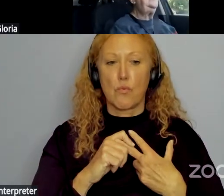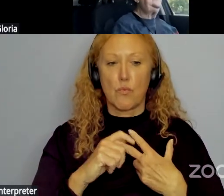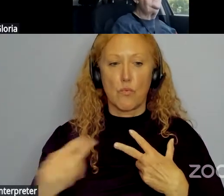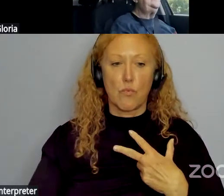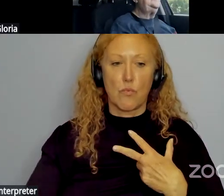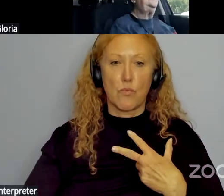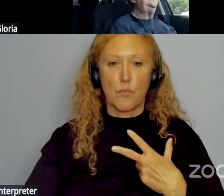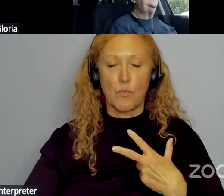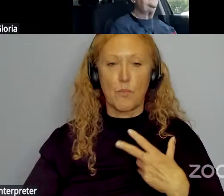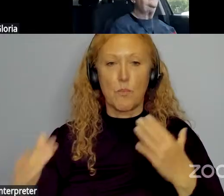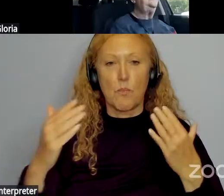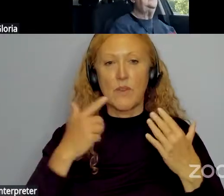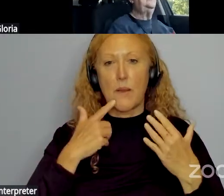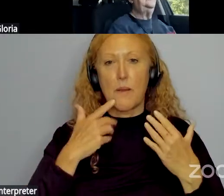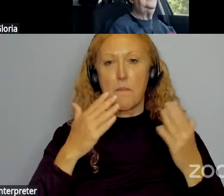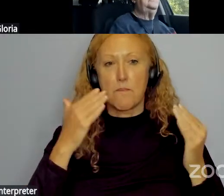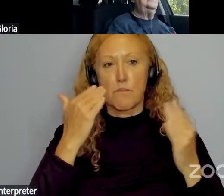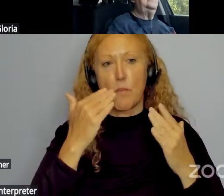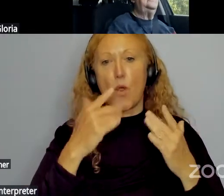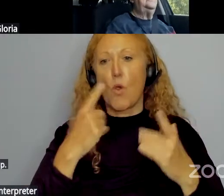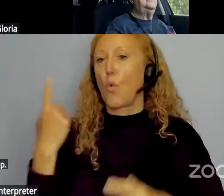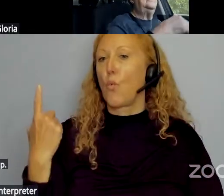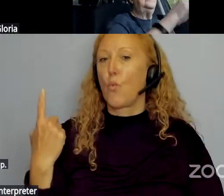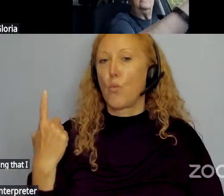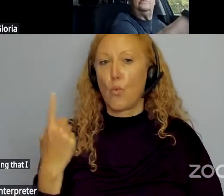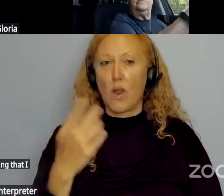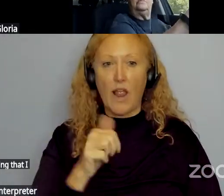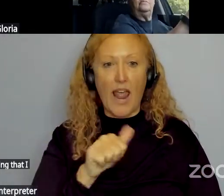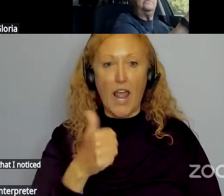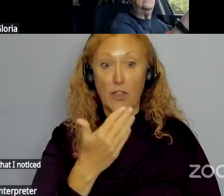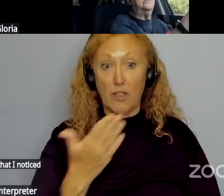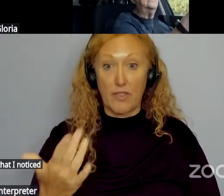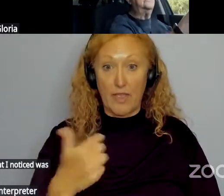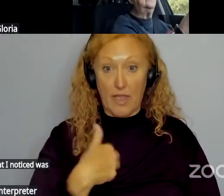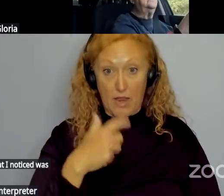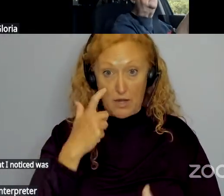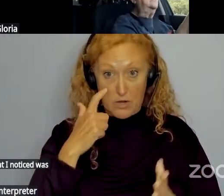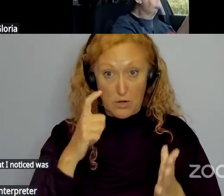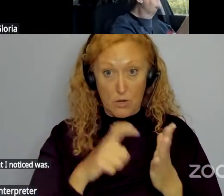Boom, boom, boom. The other thing that I noticed was,